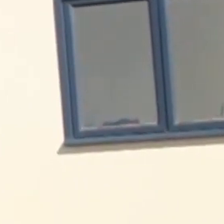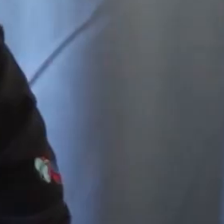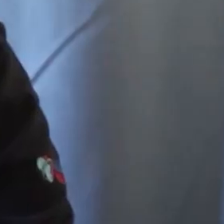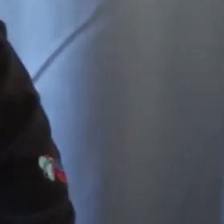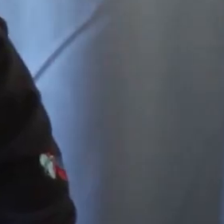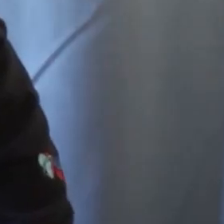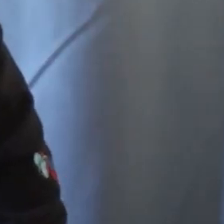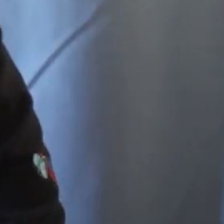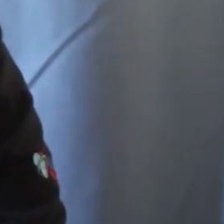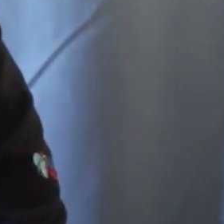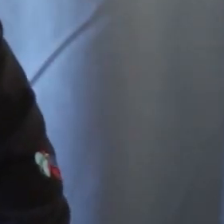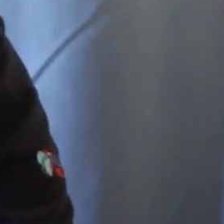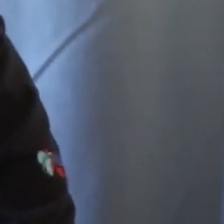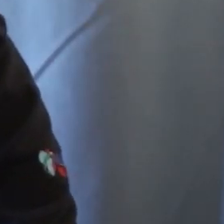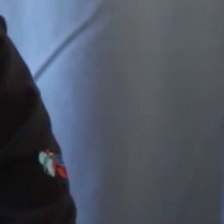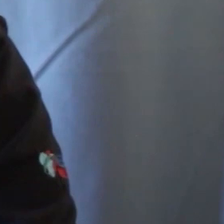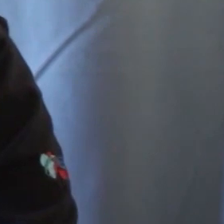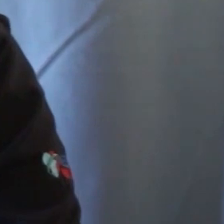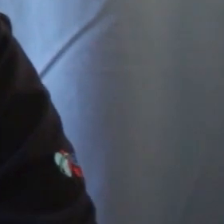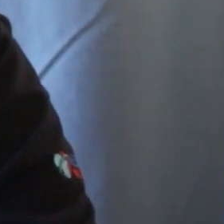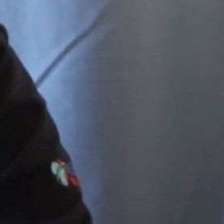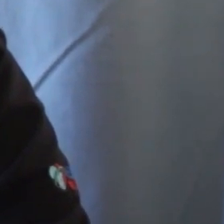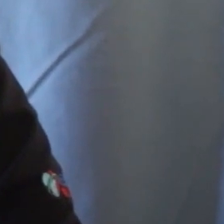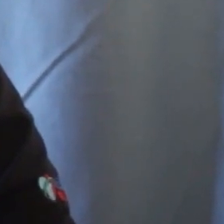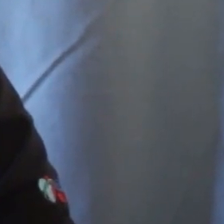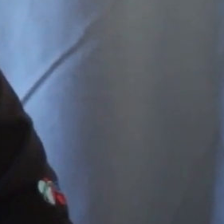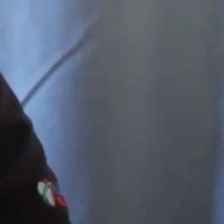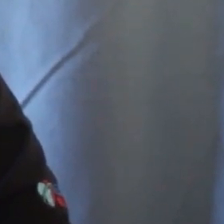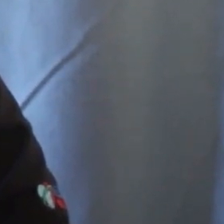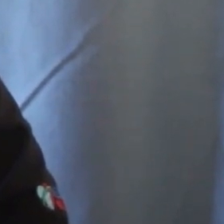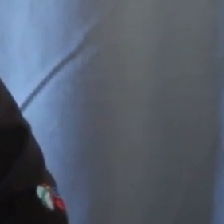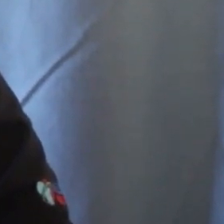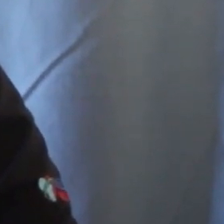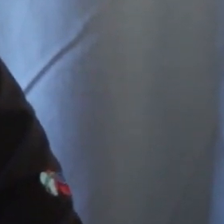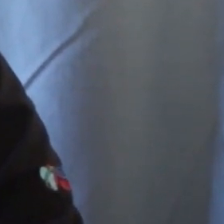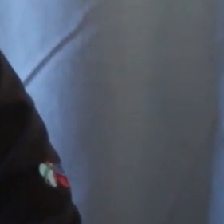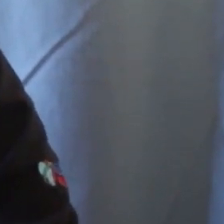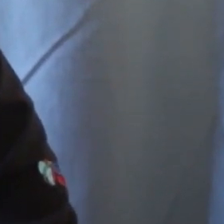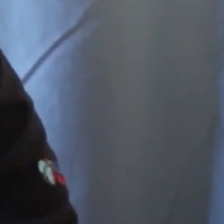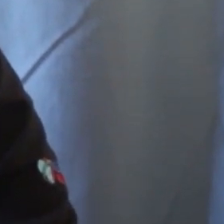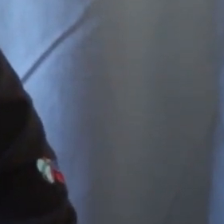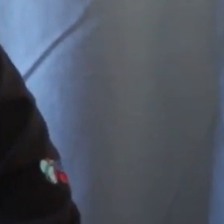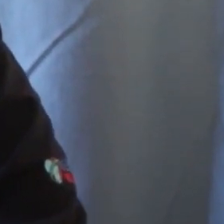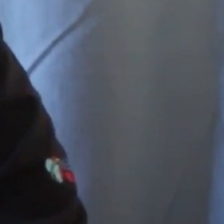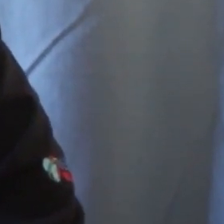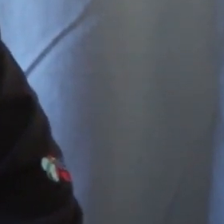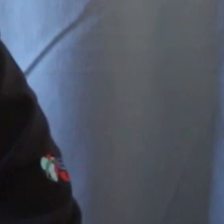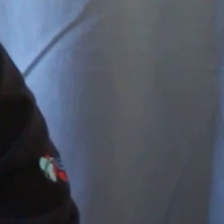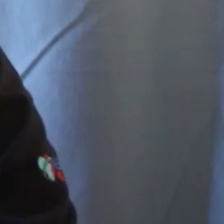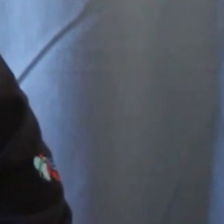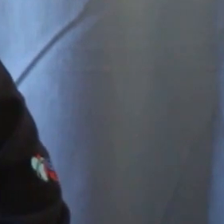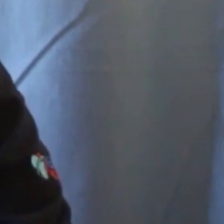office, patients exhibited worrying symptoms. So as at yesterday, we started receiving stories